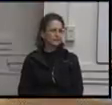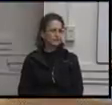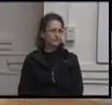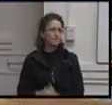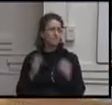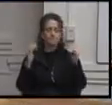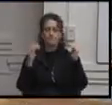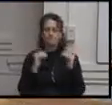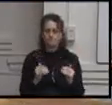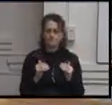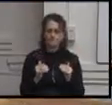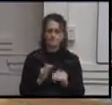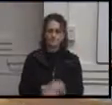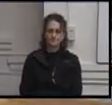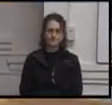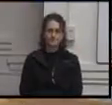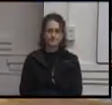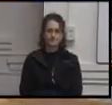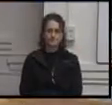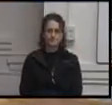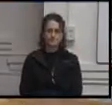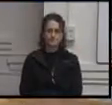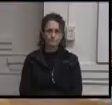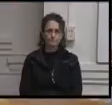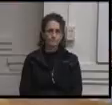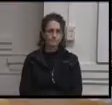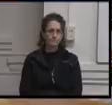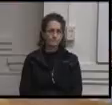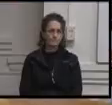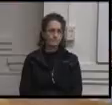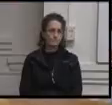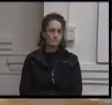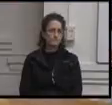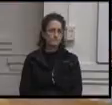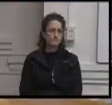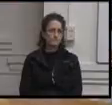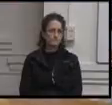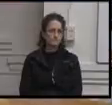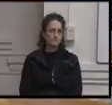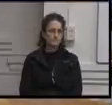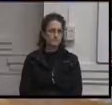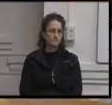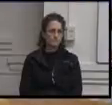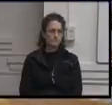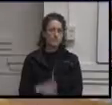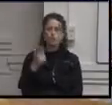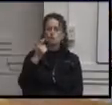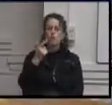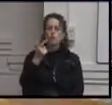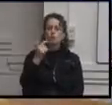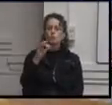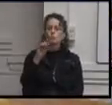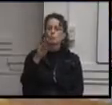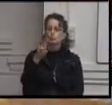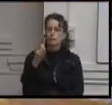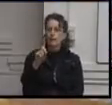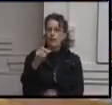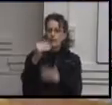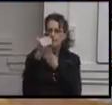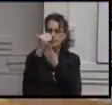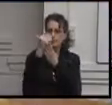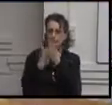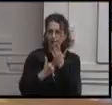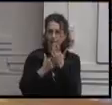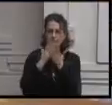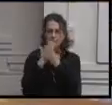the next matter on the agenda is the errors and omissions to the grand list. And I understand that we